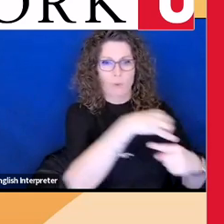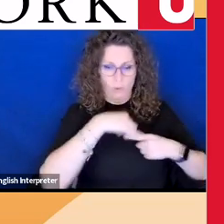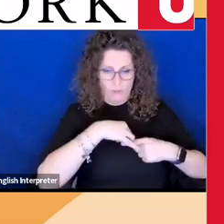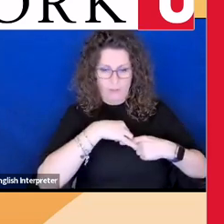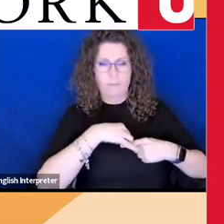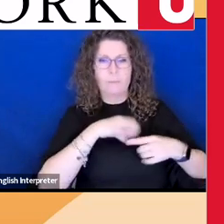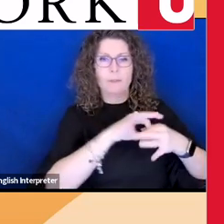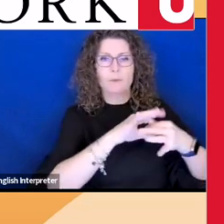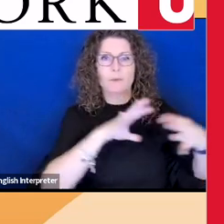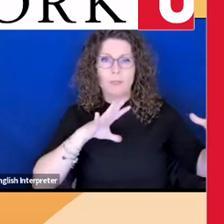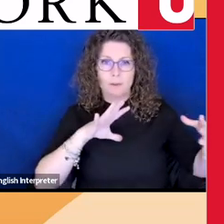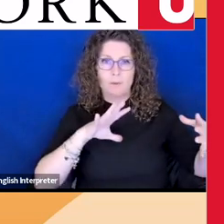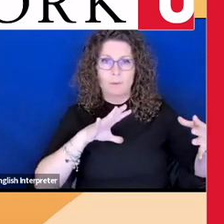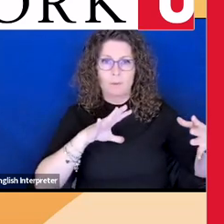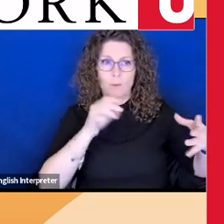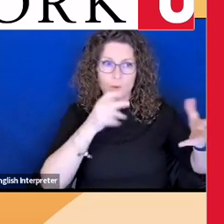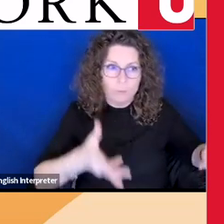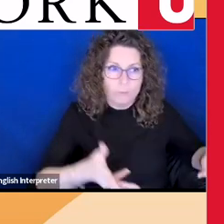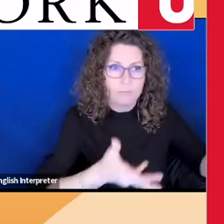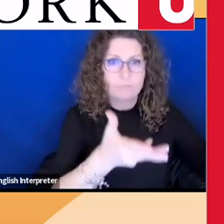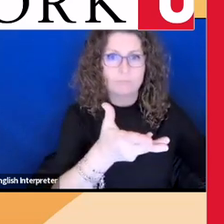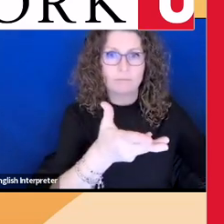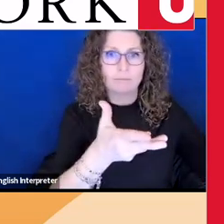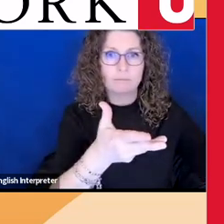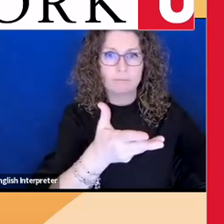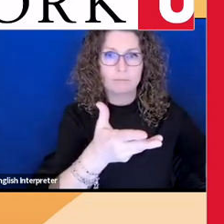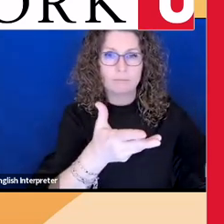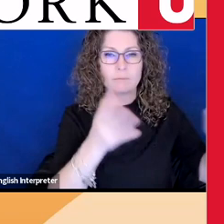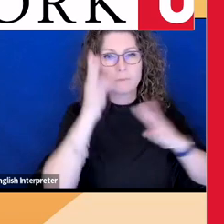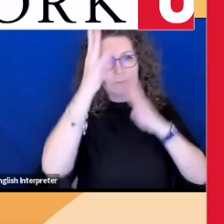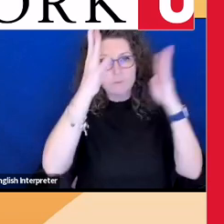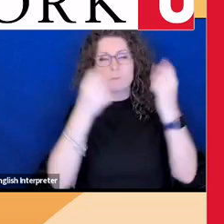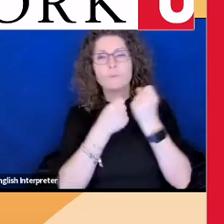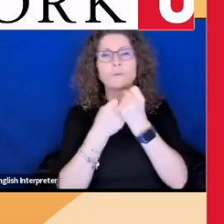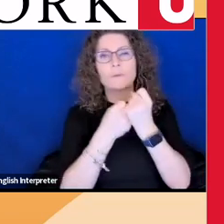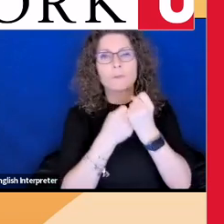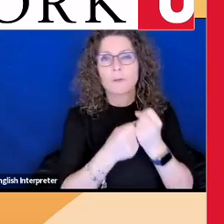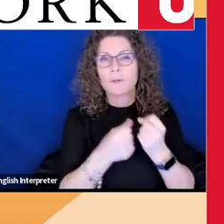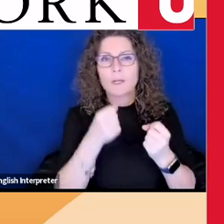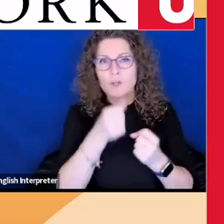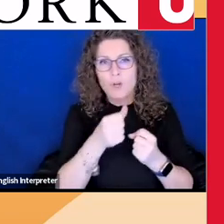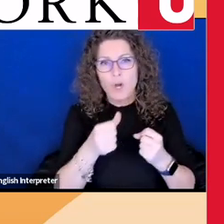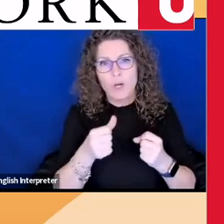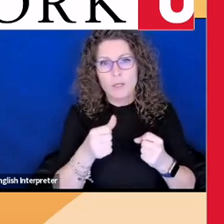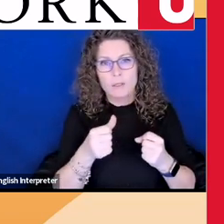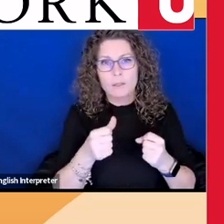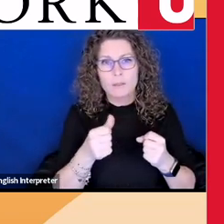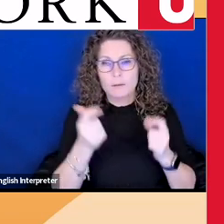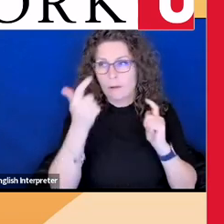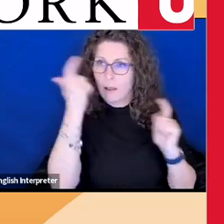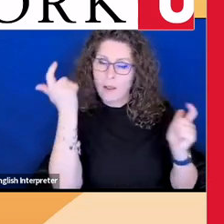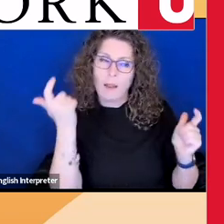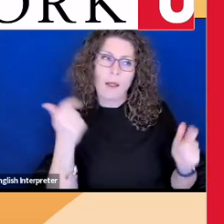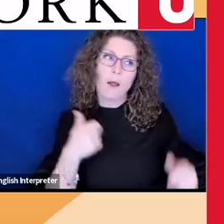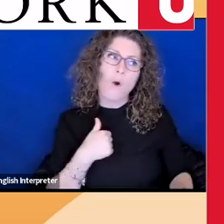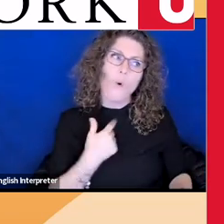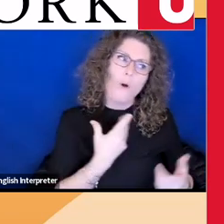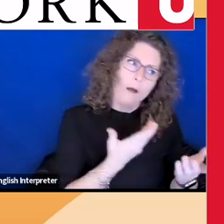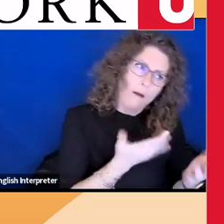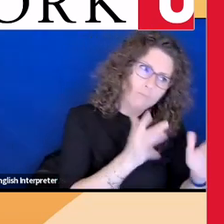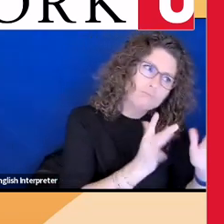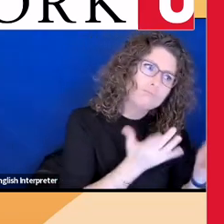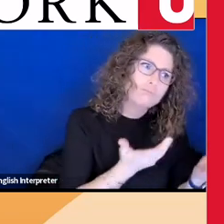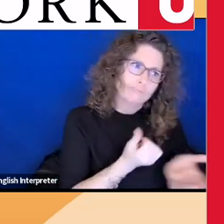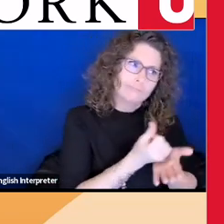but an ungrasping. Creative solidarity is not a righteous position, but a humble one, a vulnerable one.